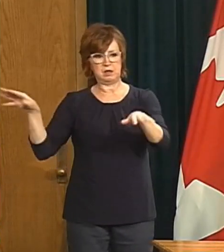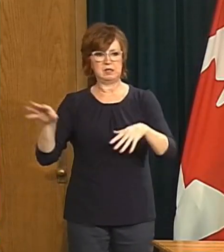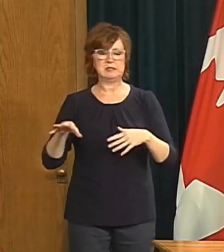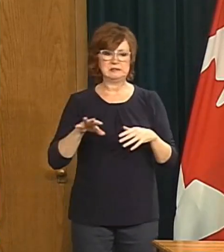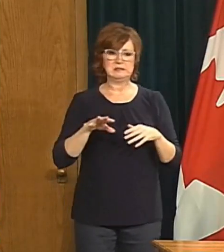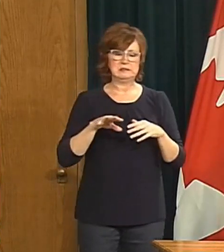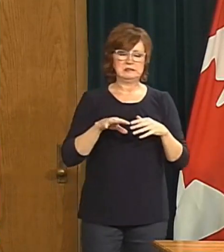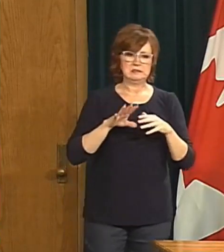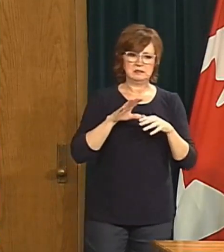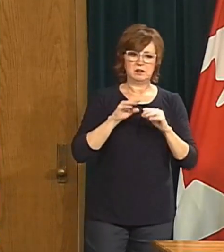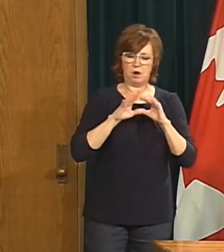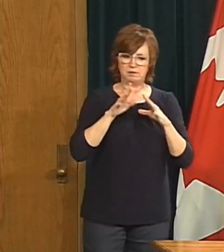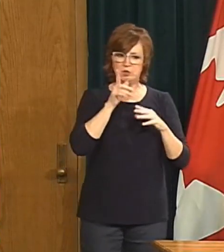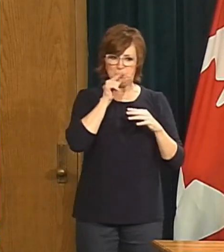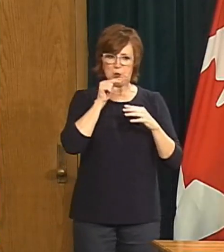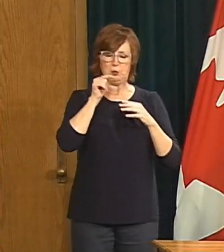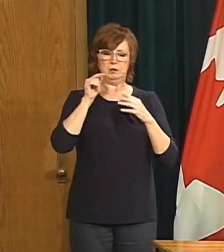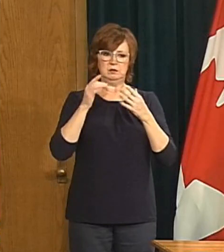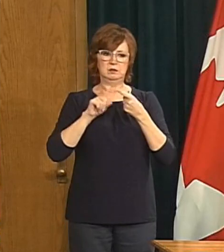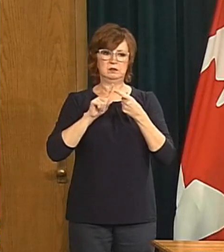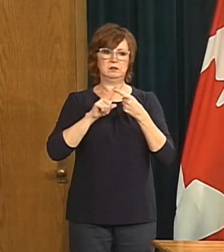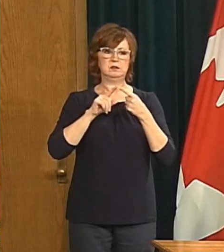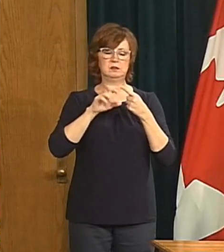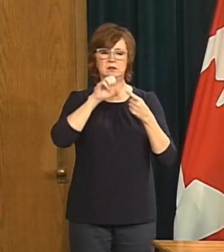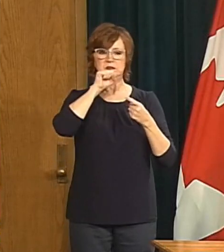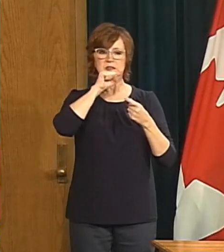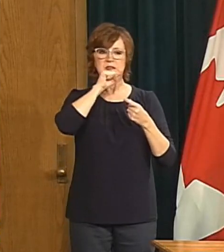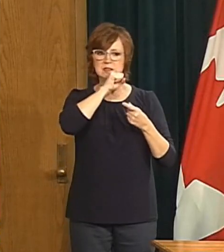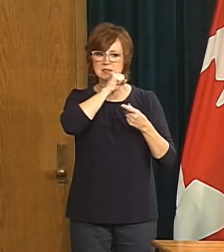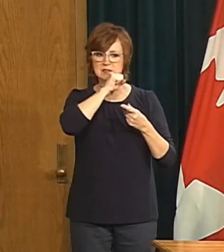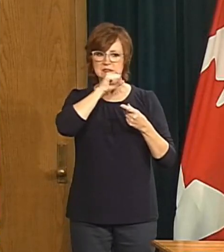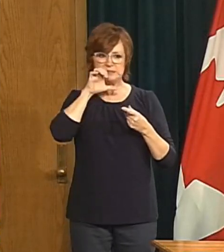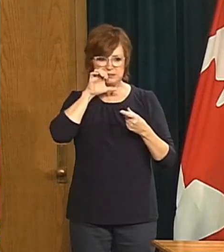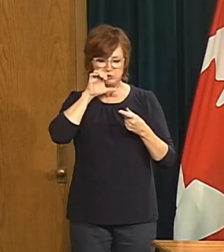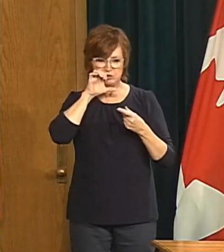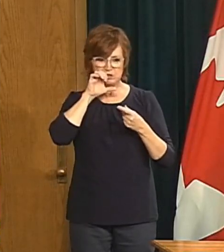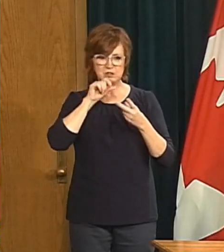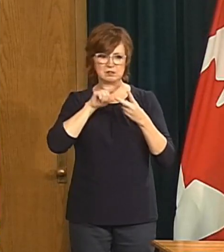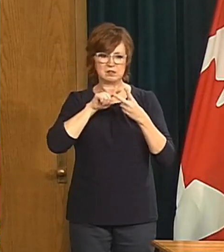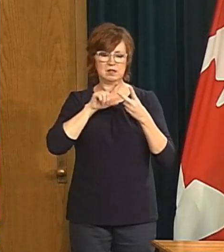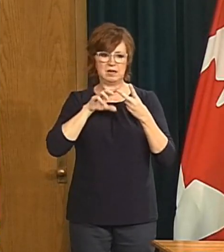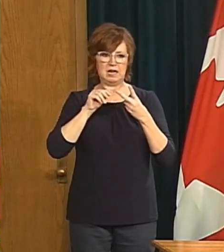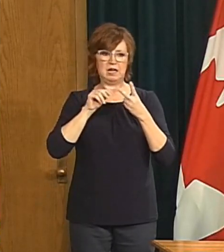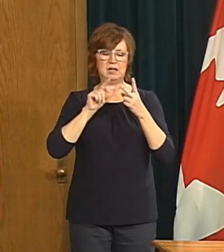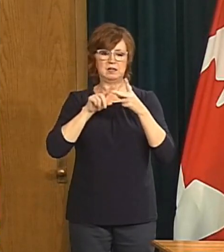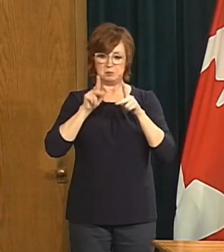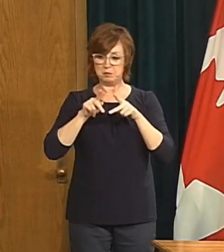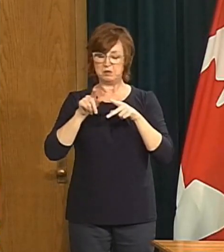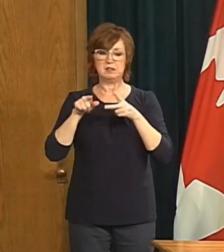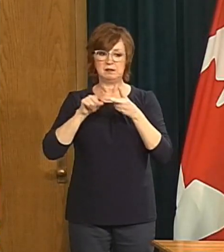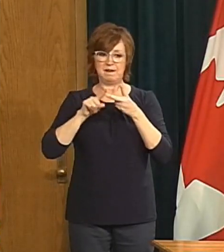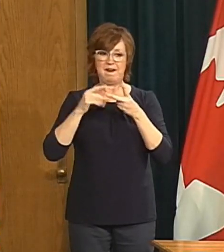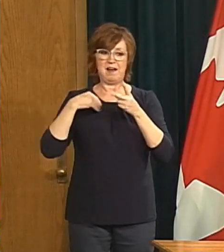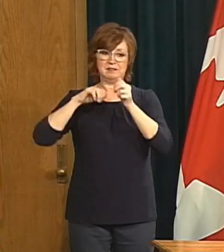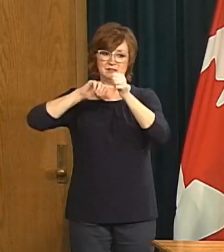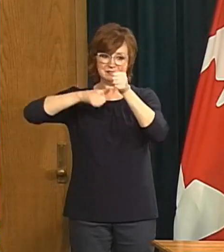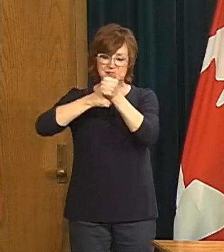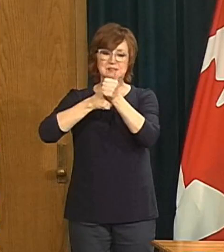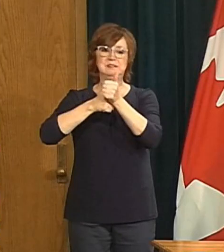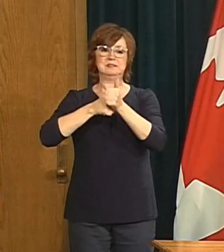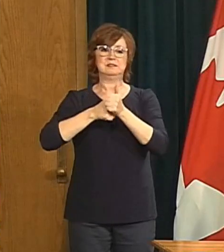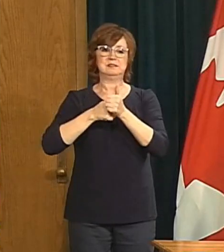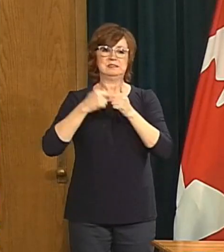conditions, and it is our community's elderly. And we owe it to them to not spread this